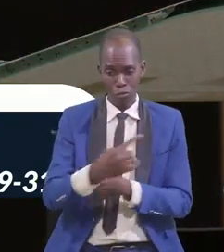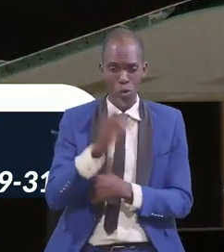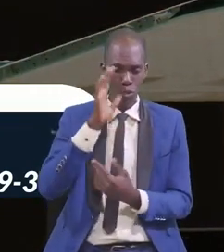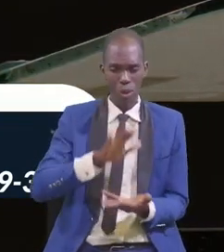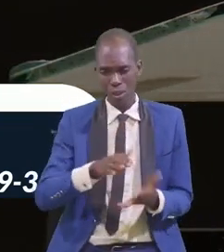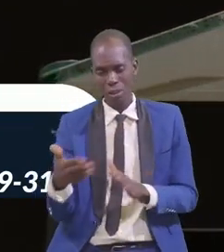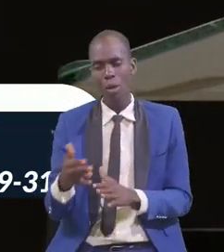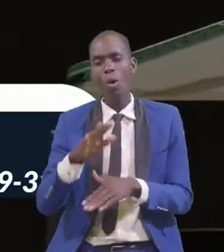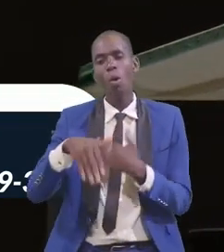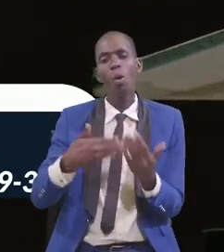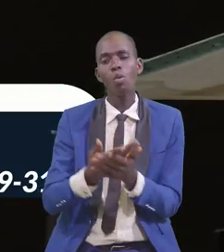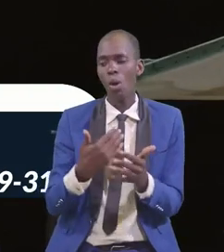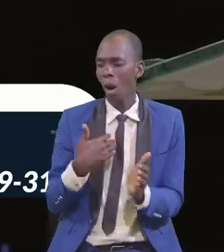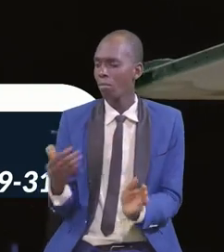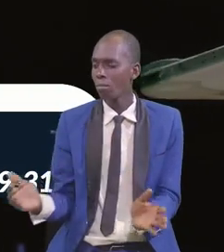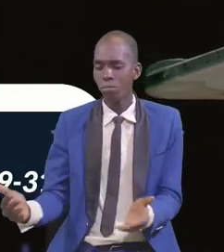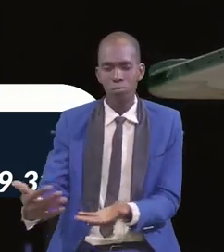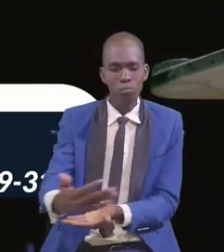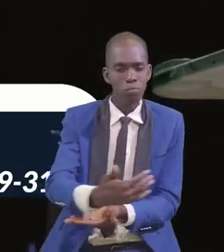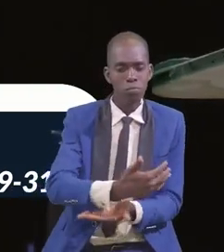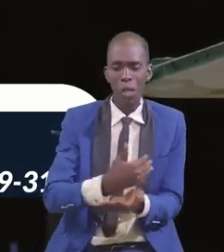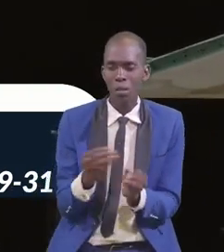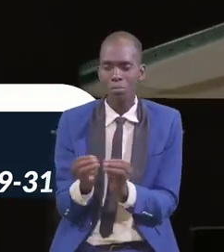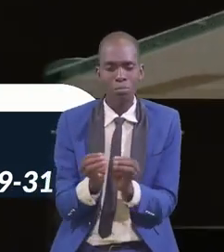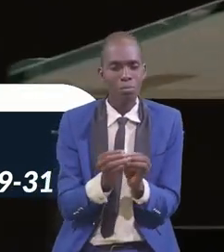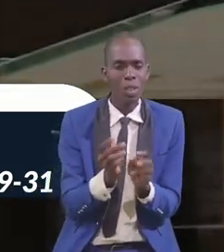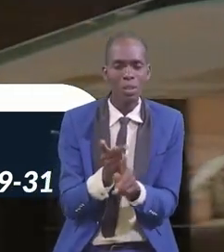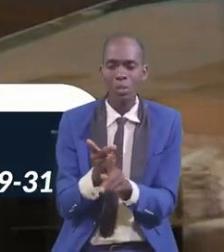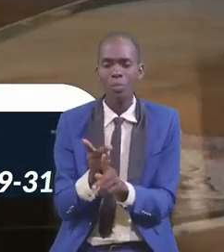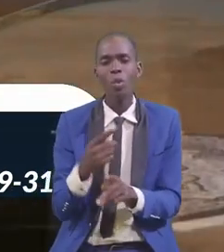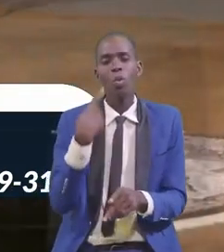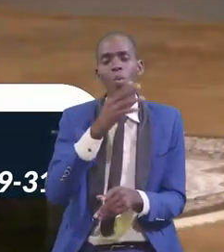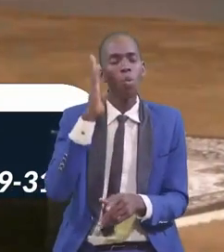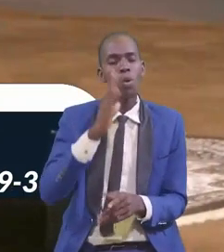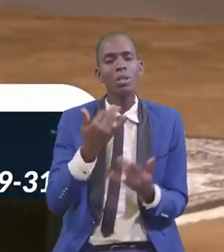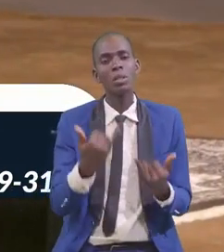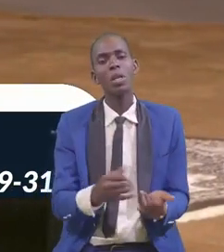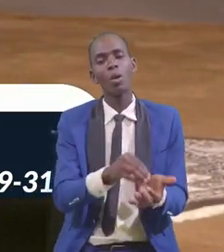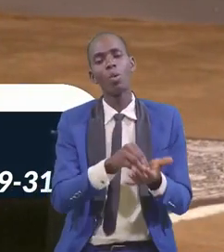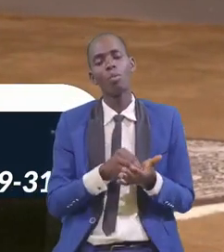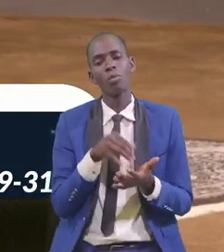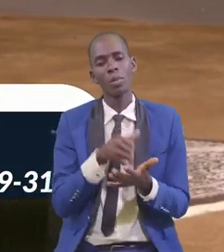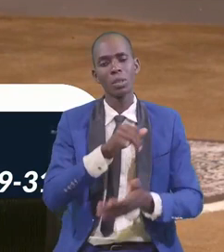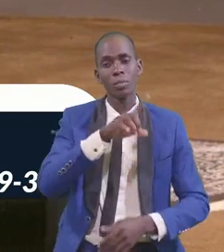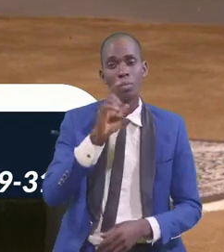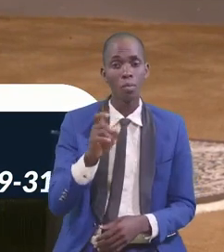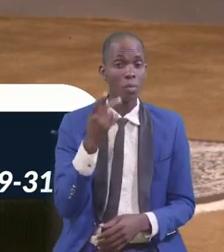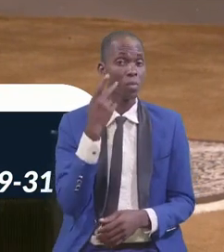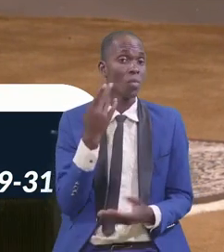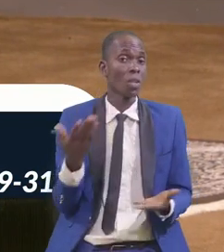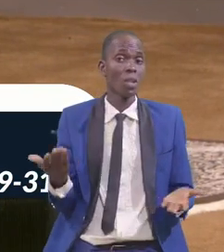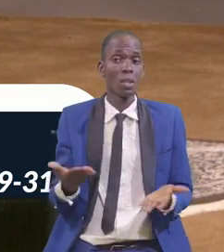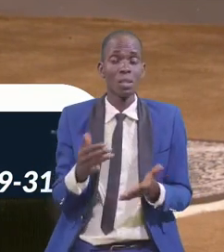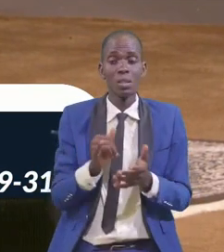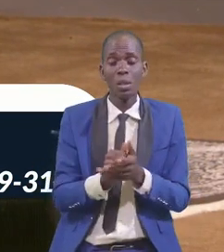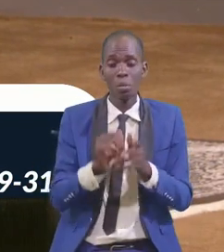that you have gathered together? So you see that he's rich in the things of this world, and he's not